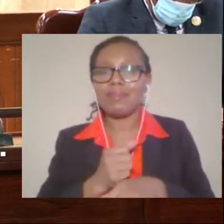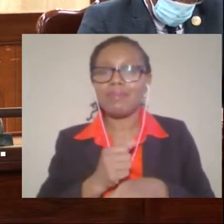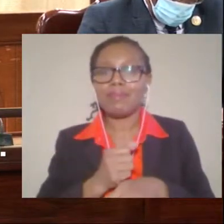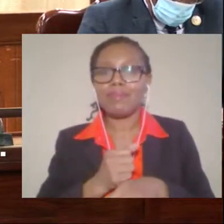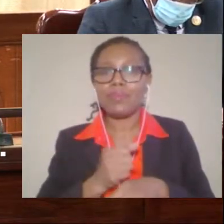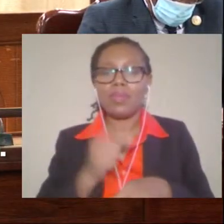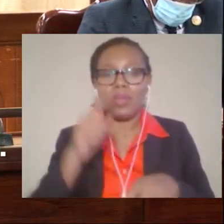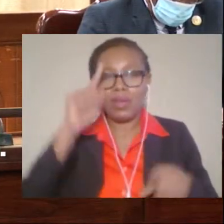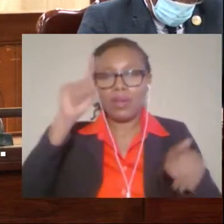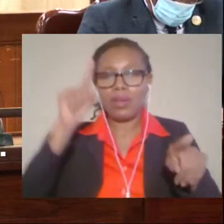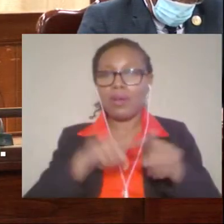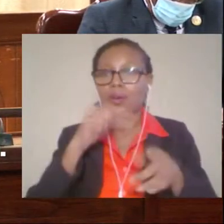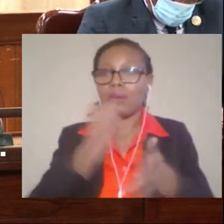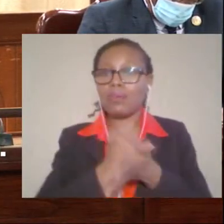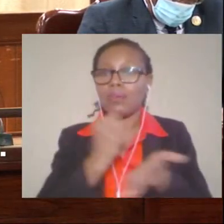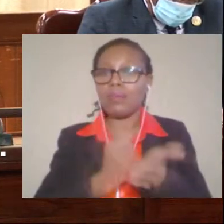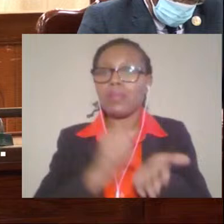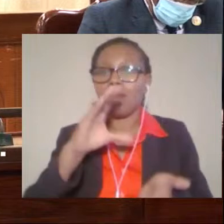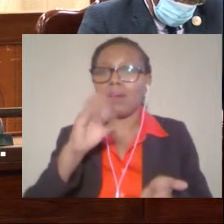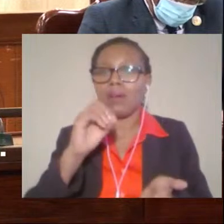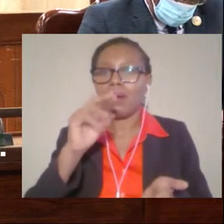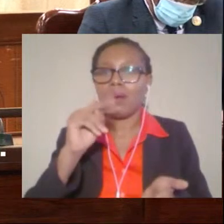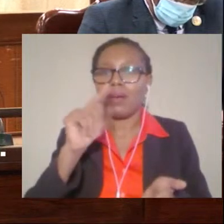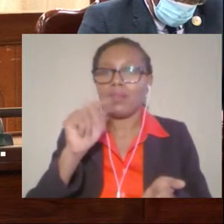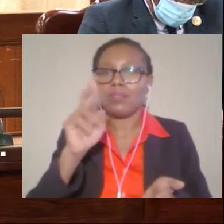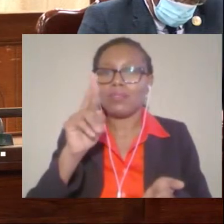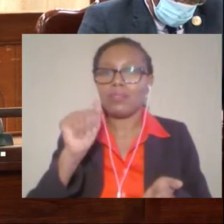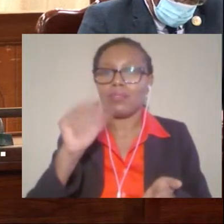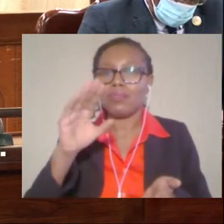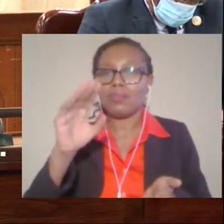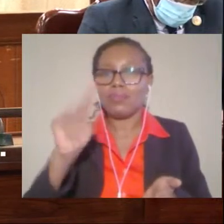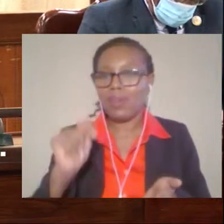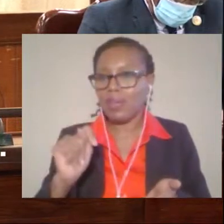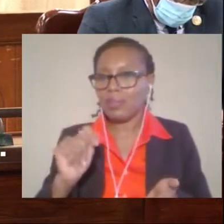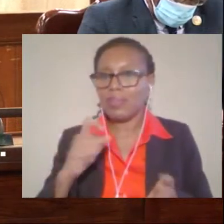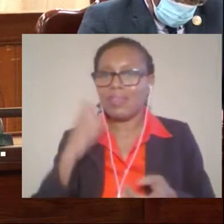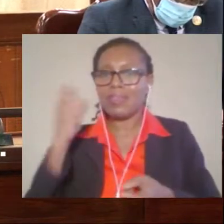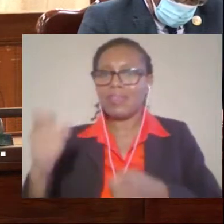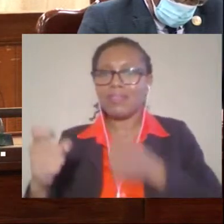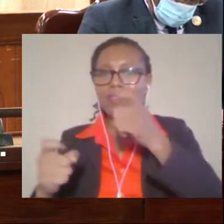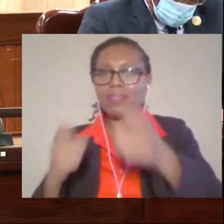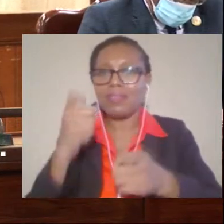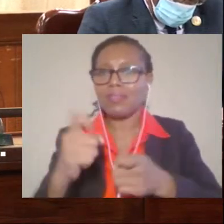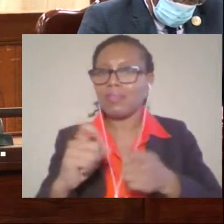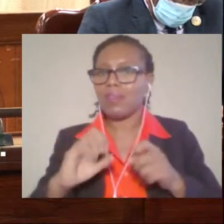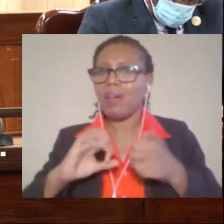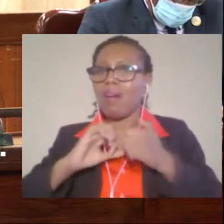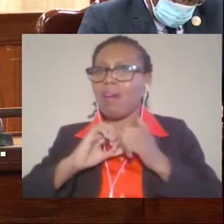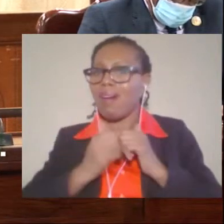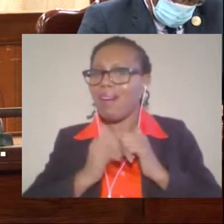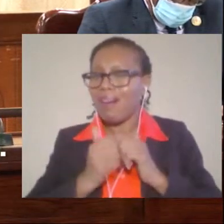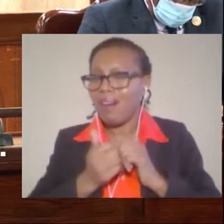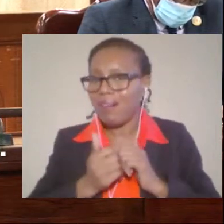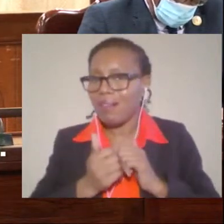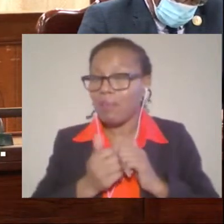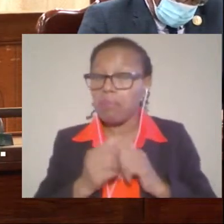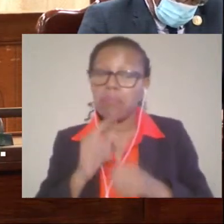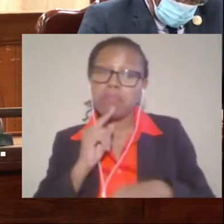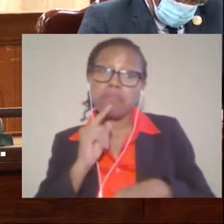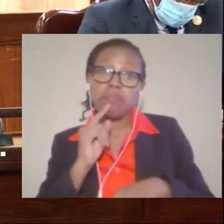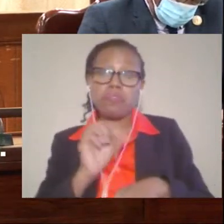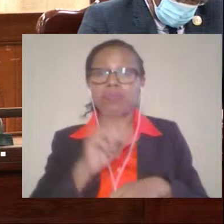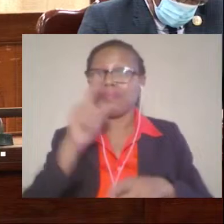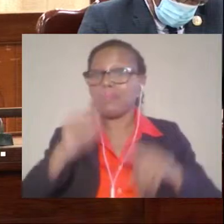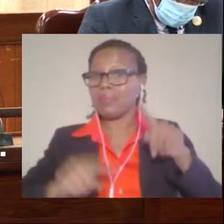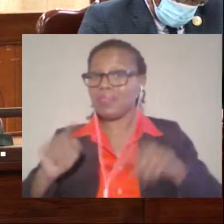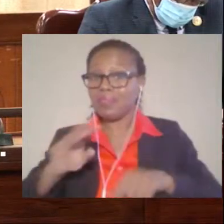Now, one might say that this is true across several ministries. And we have talked about the cost to the public